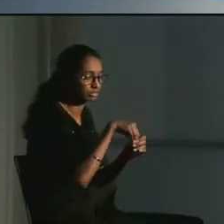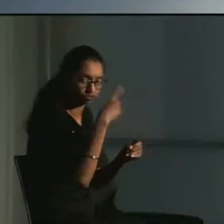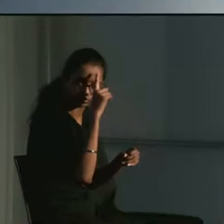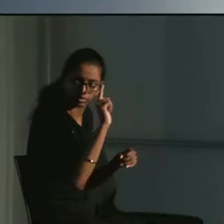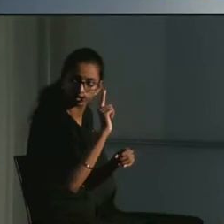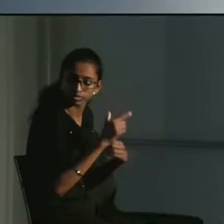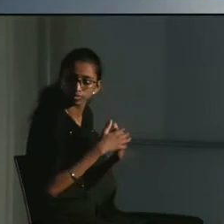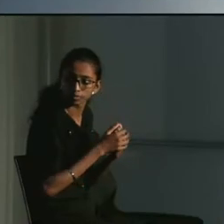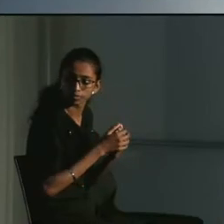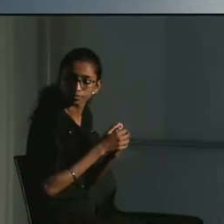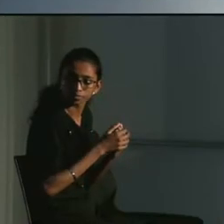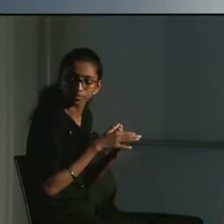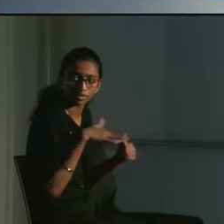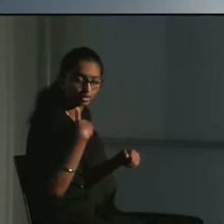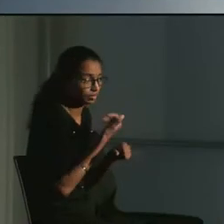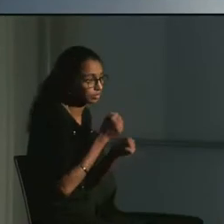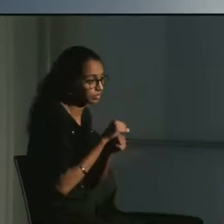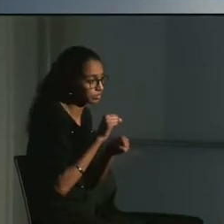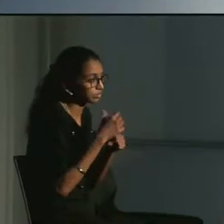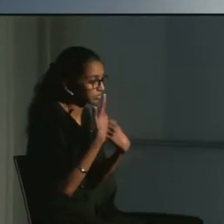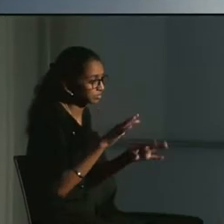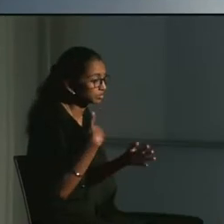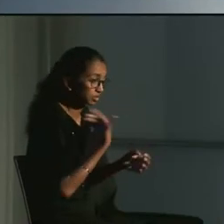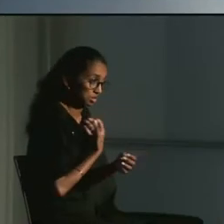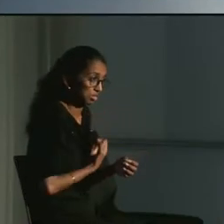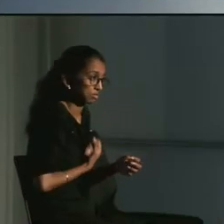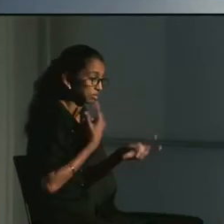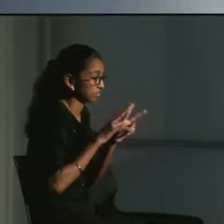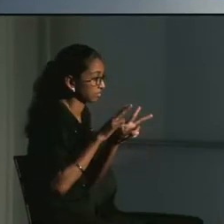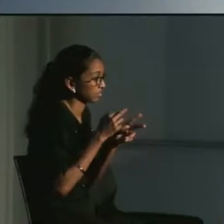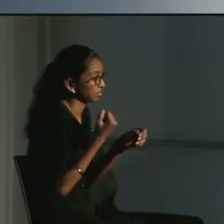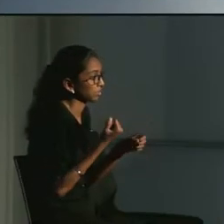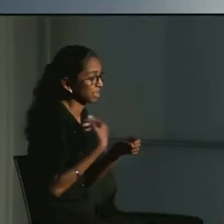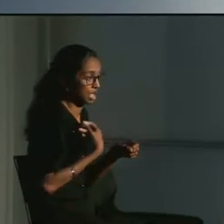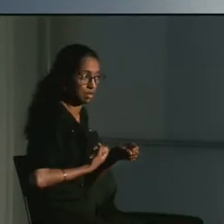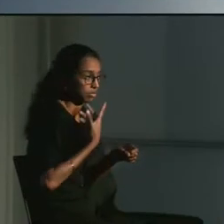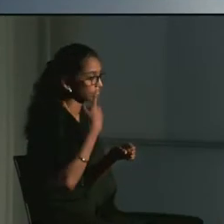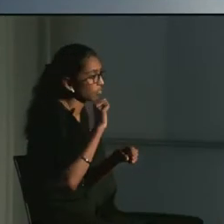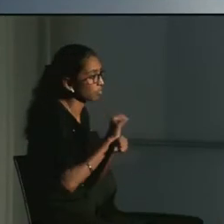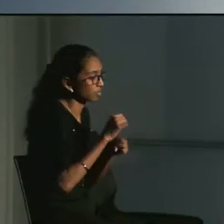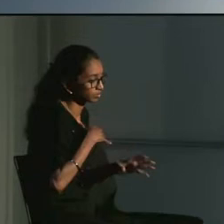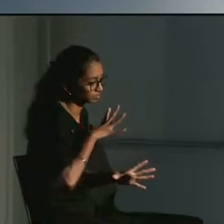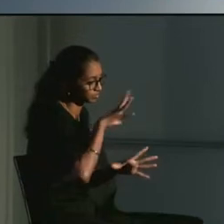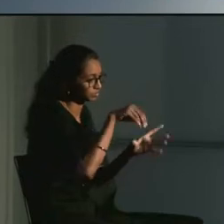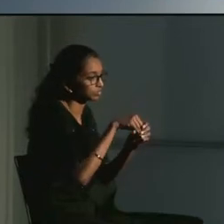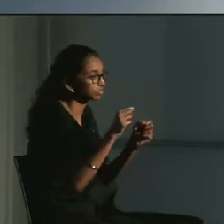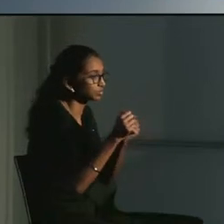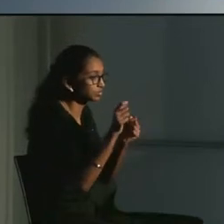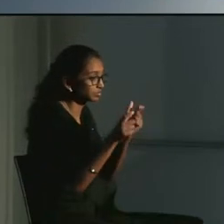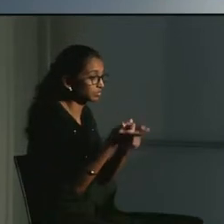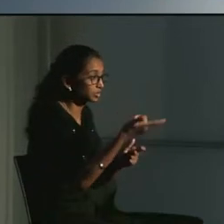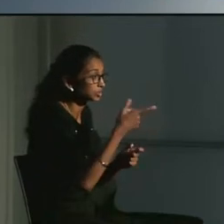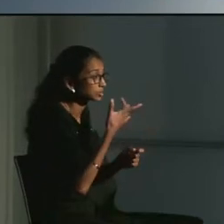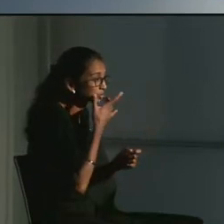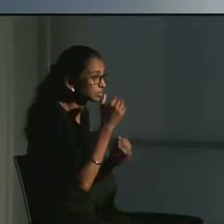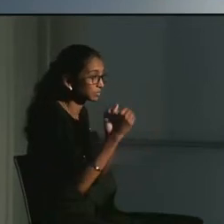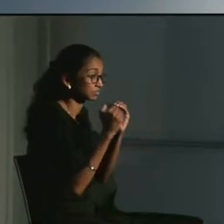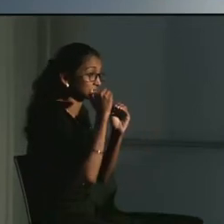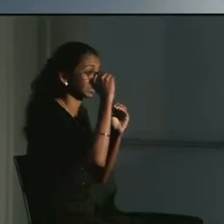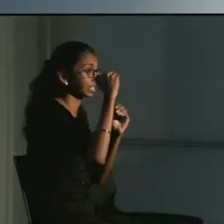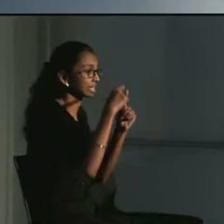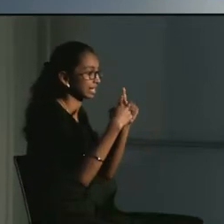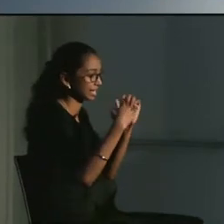discourses. We were very lucky to work with a group of very old senior transgender